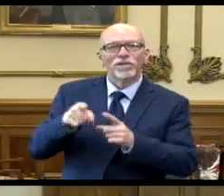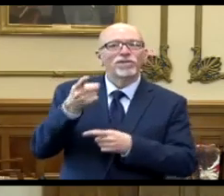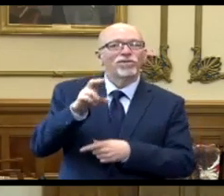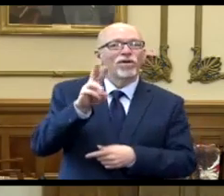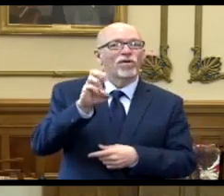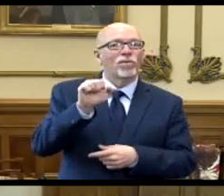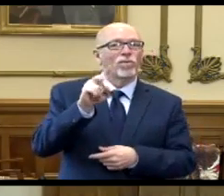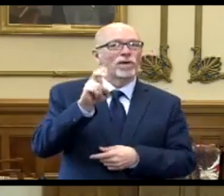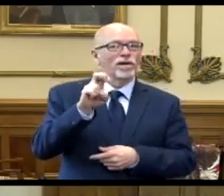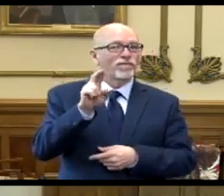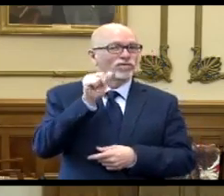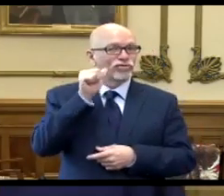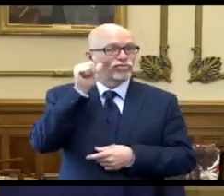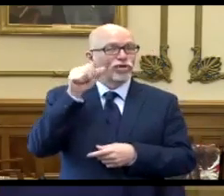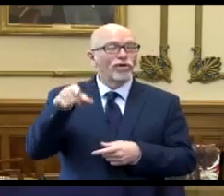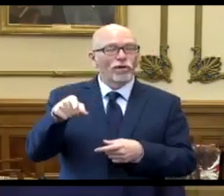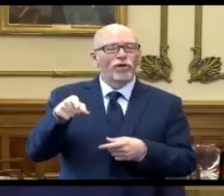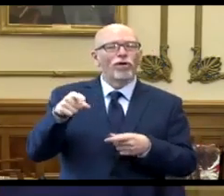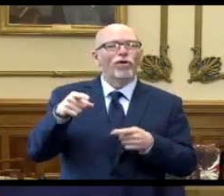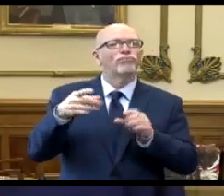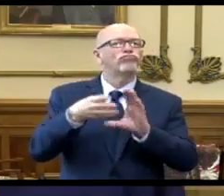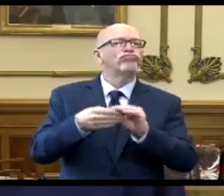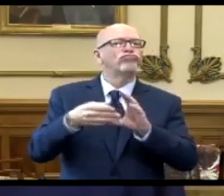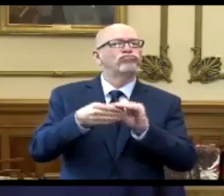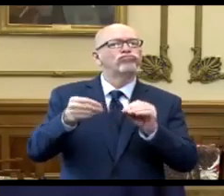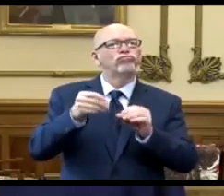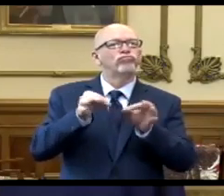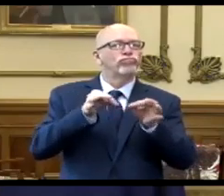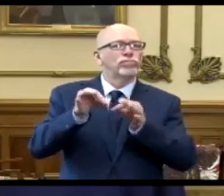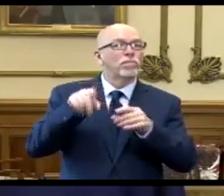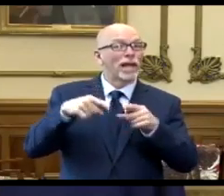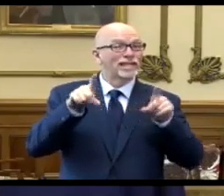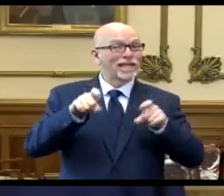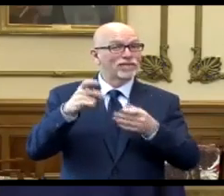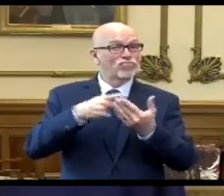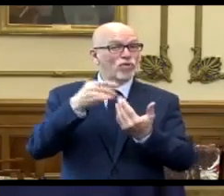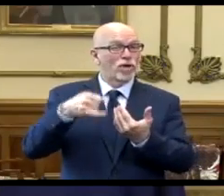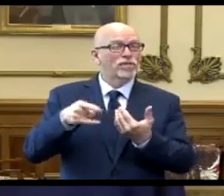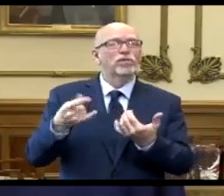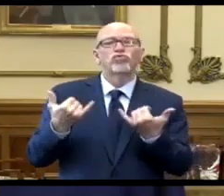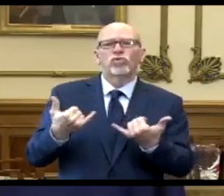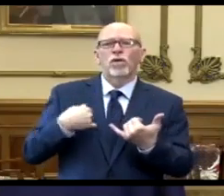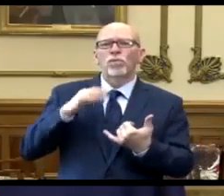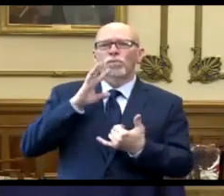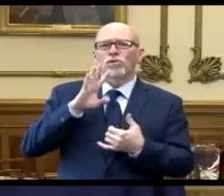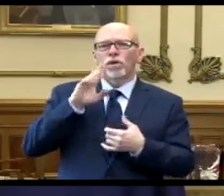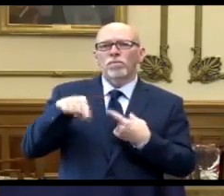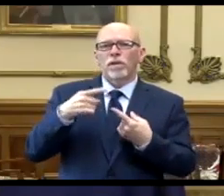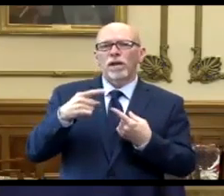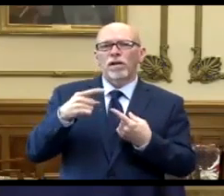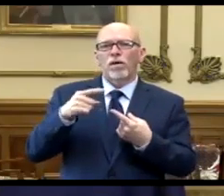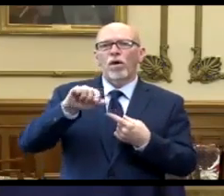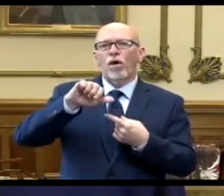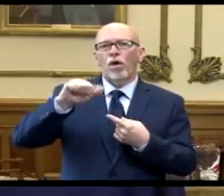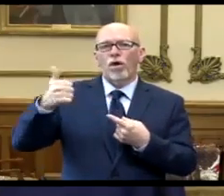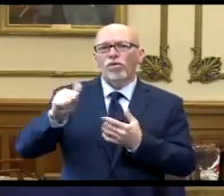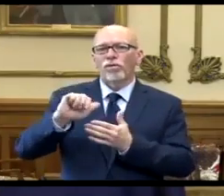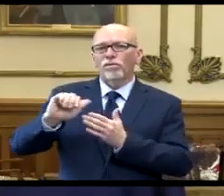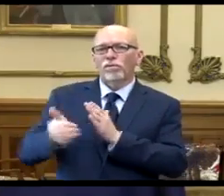Weaver was able to roll out our testing project, and today we're going to talk about a kind of a complement to